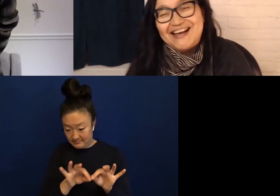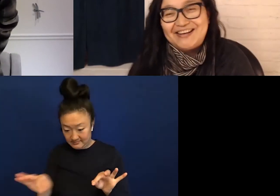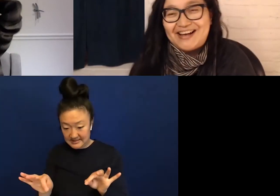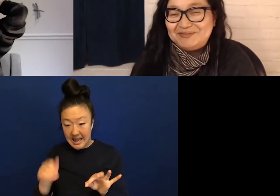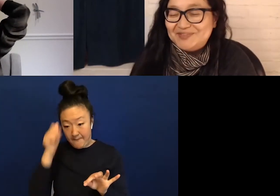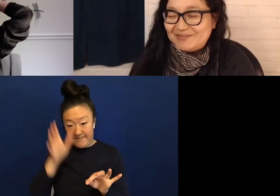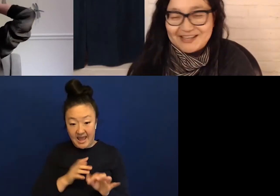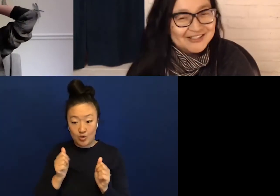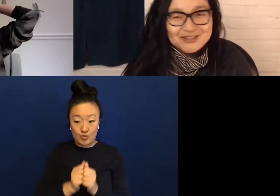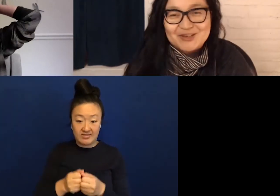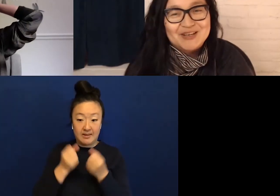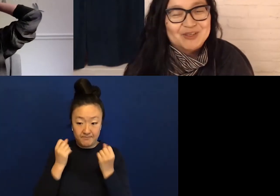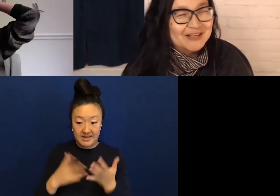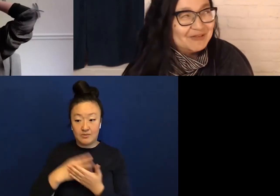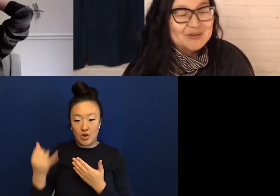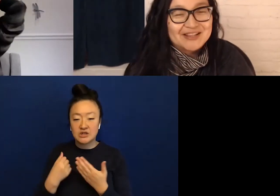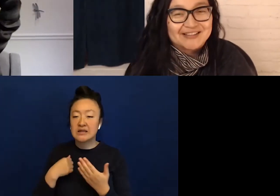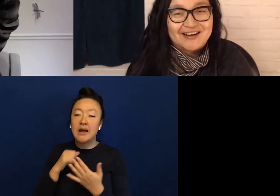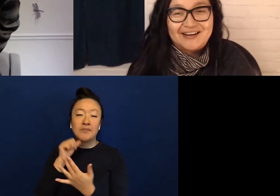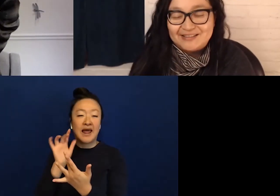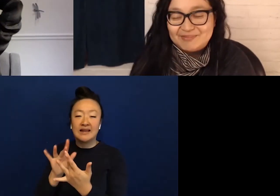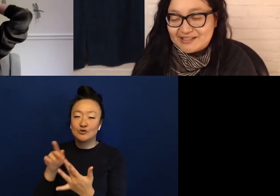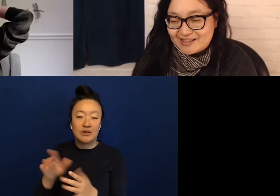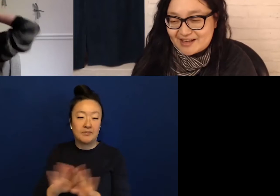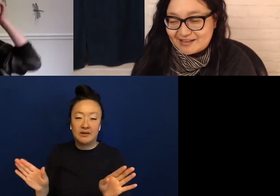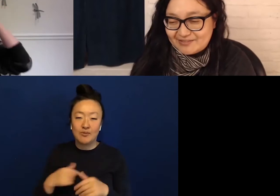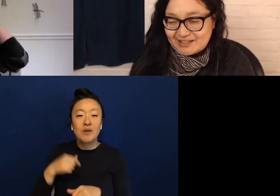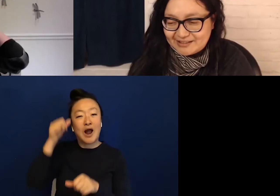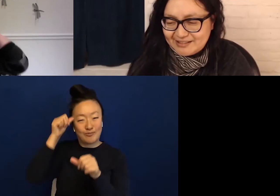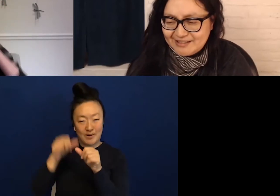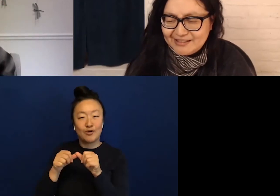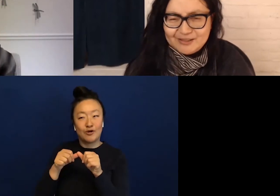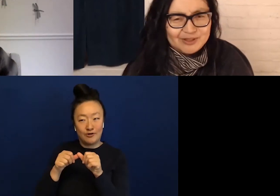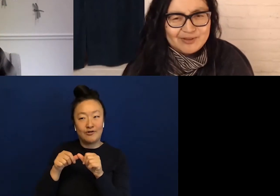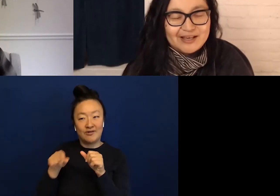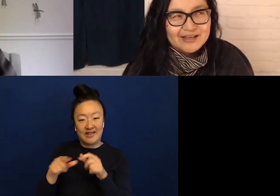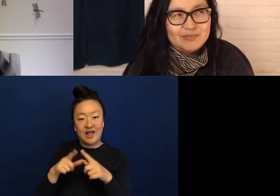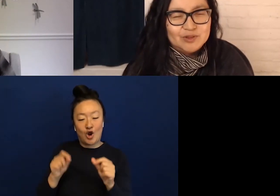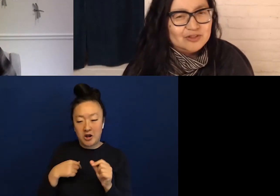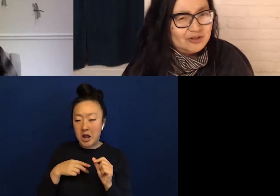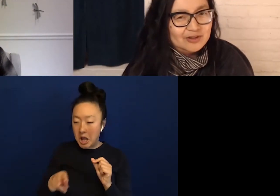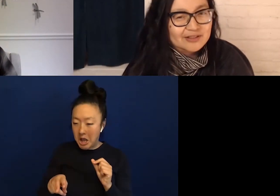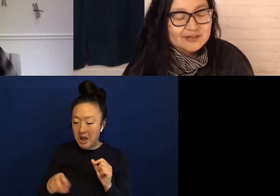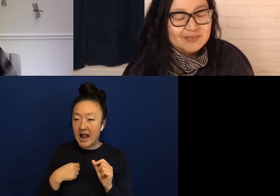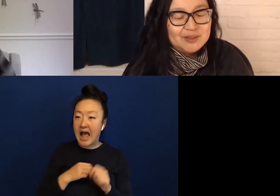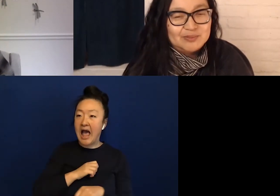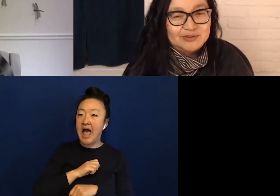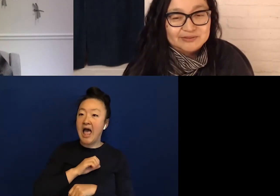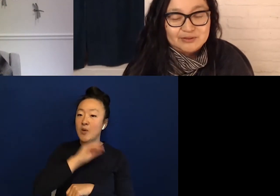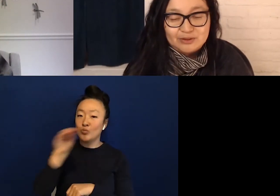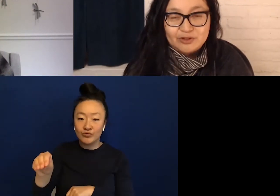and like I'm not in touch with him anymore, but I remember that card because I thought, well, in a weird way, I think I moved to New York to